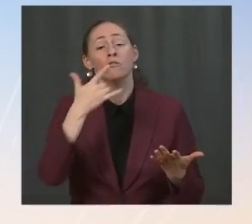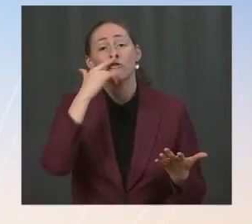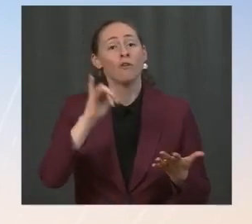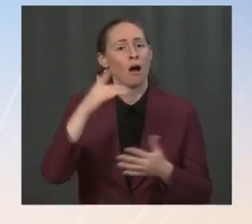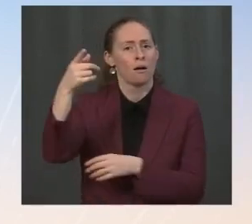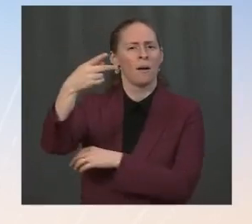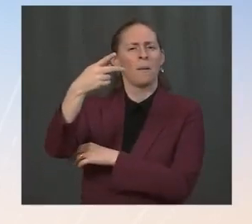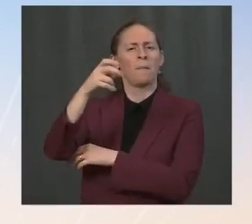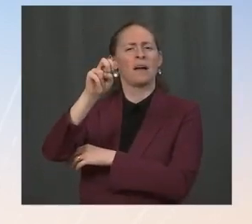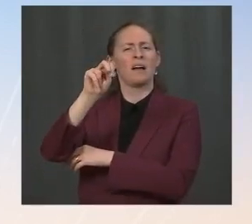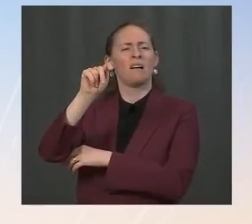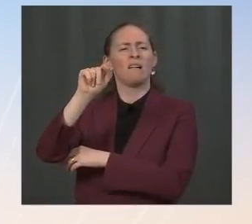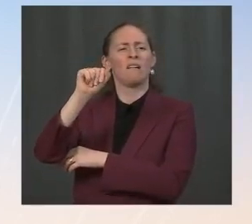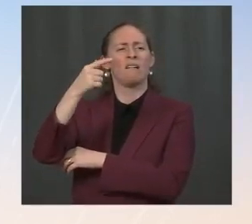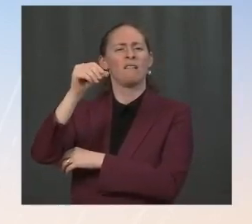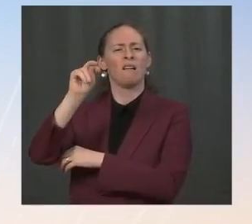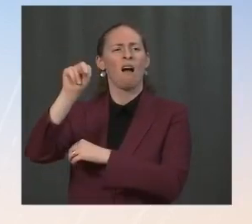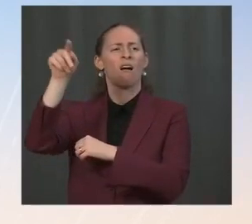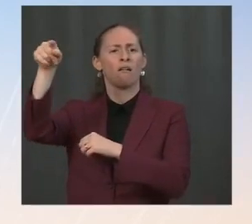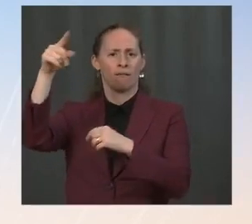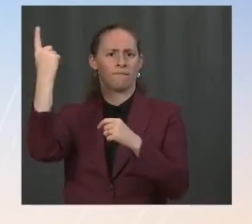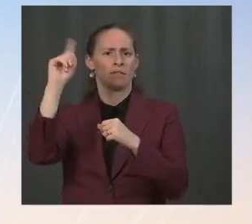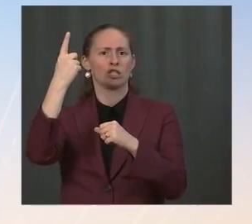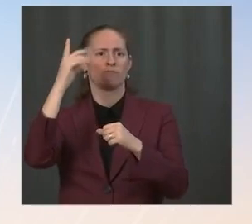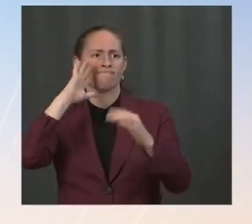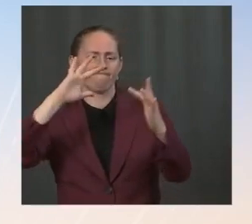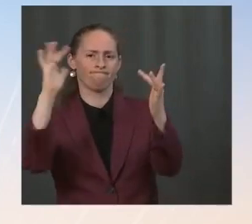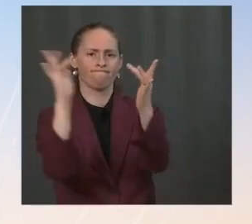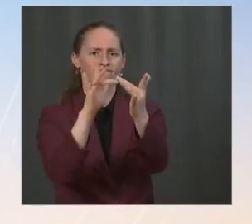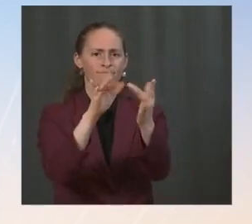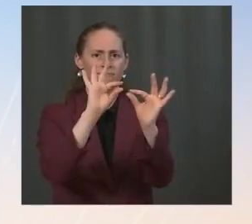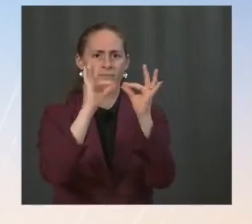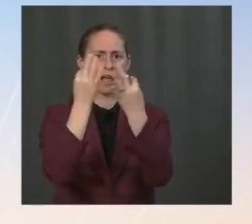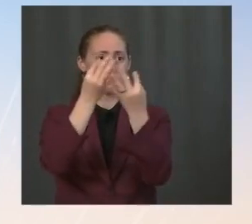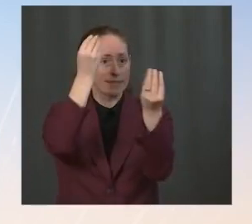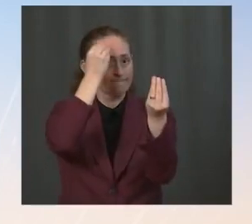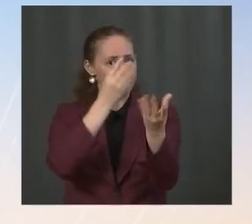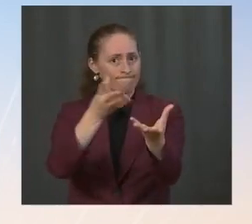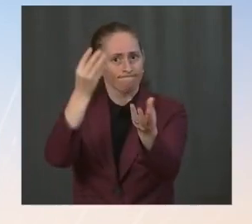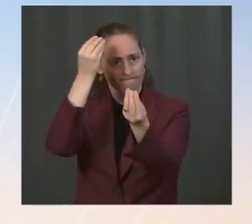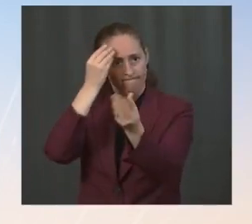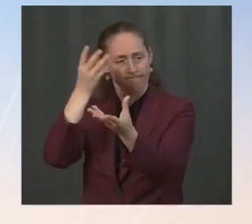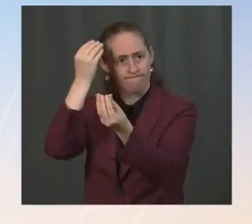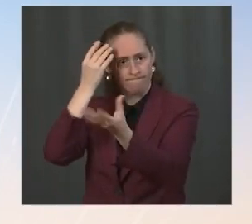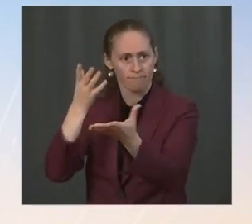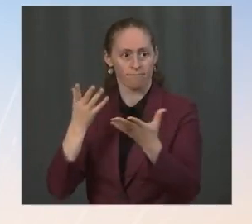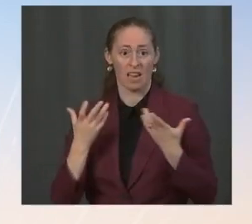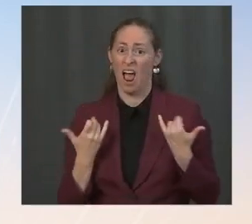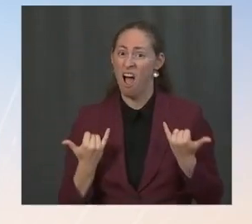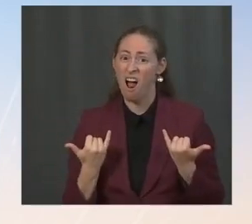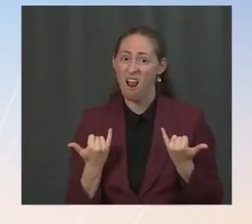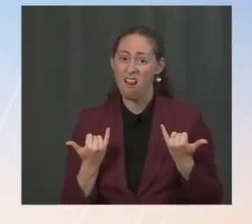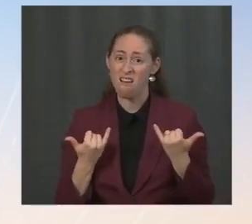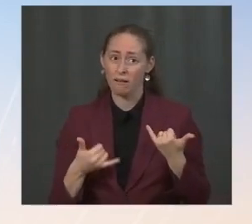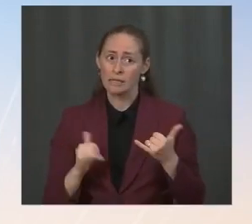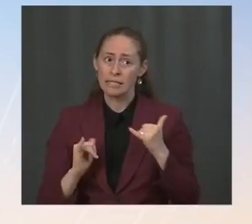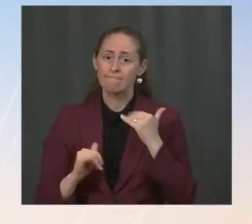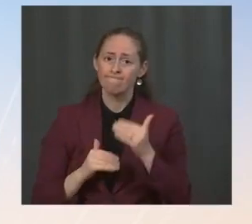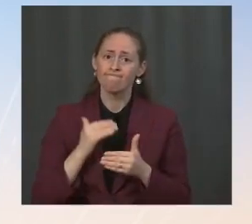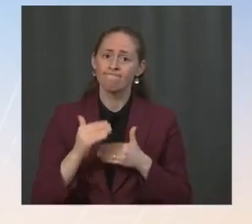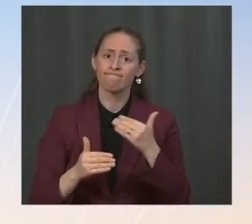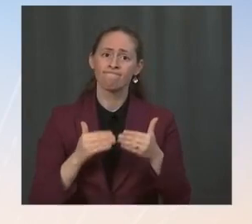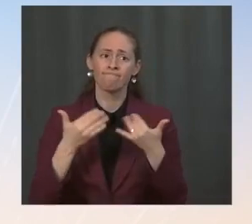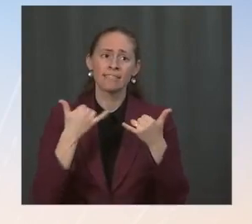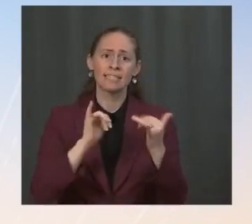notification process. I know General McKenzie spoke to this earlier today. That is the process that is still underway at this point in time. Until that process concludes,